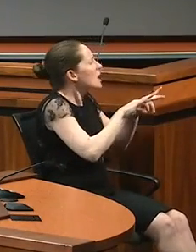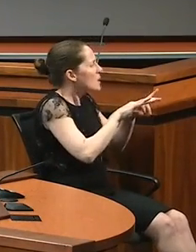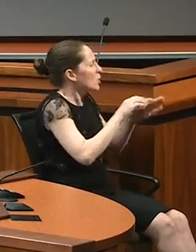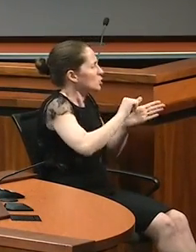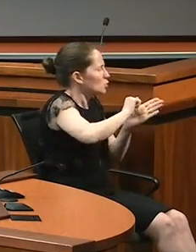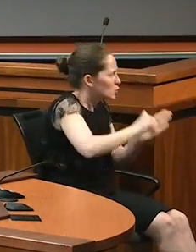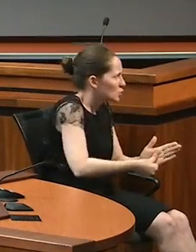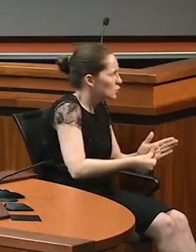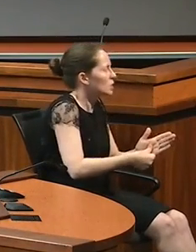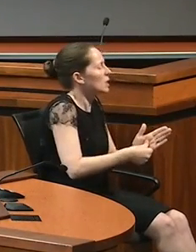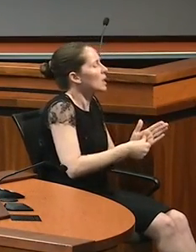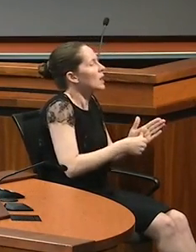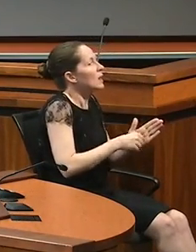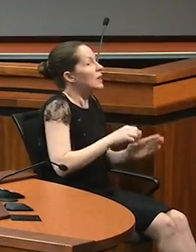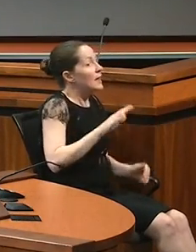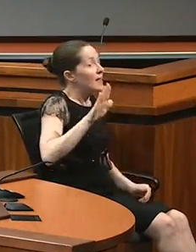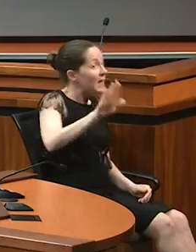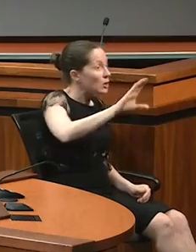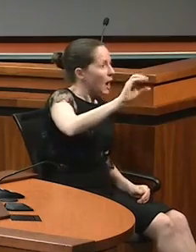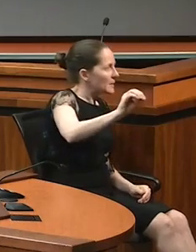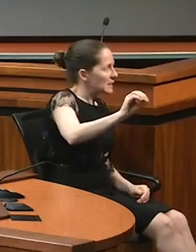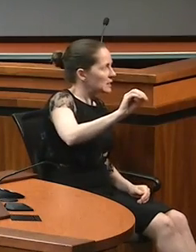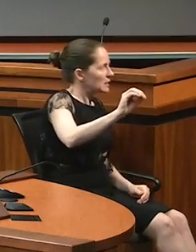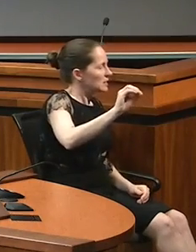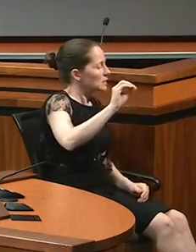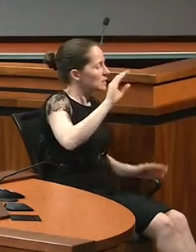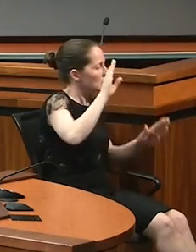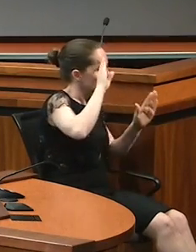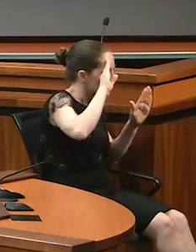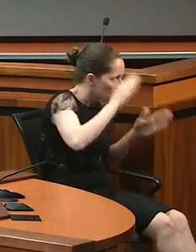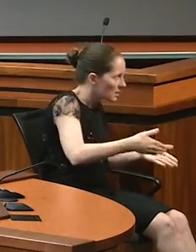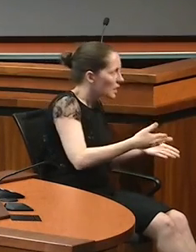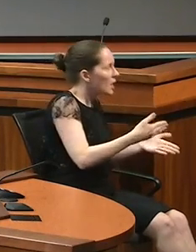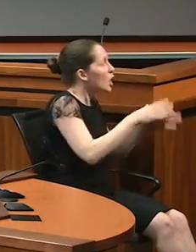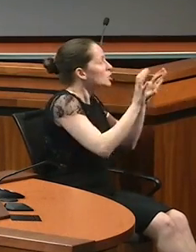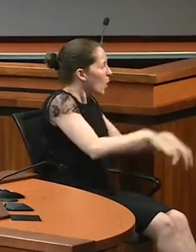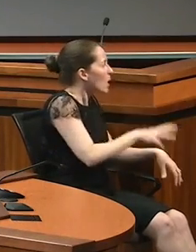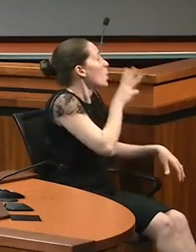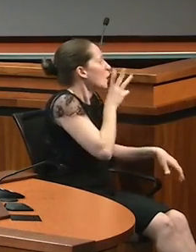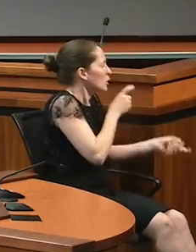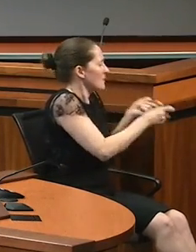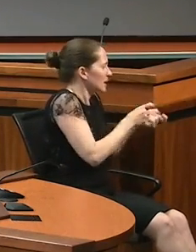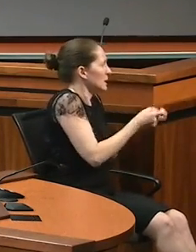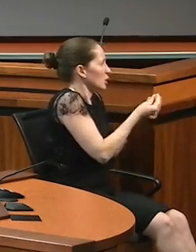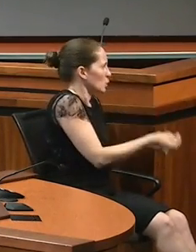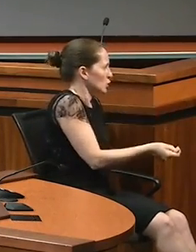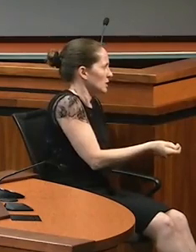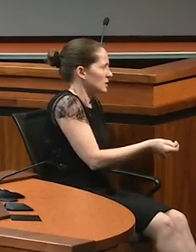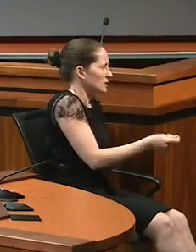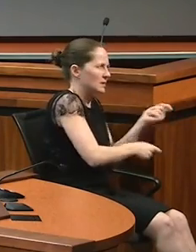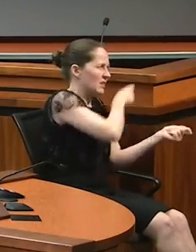and recommendations that come out for specific stormwater management improvements that are very targeted.